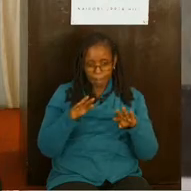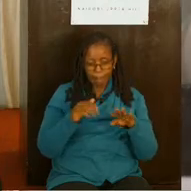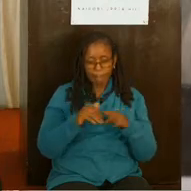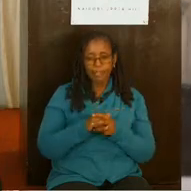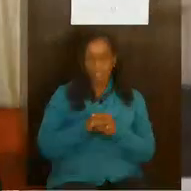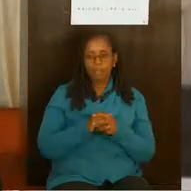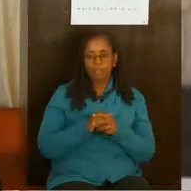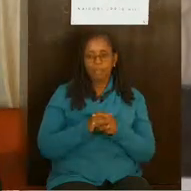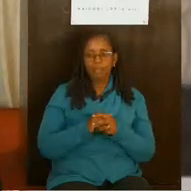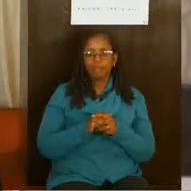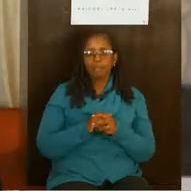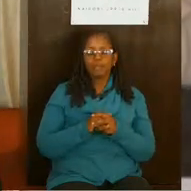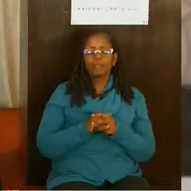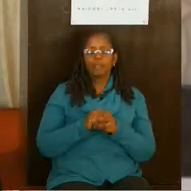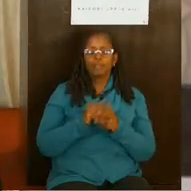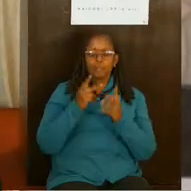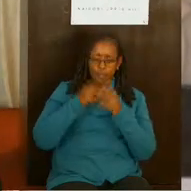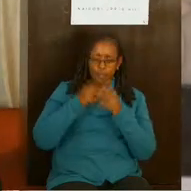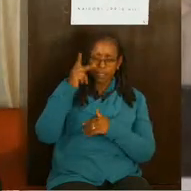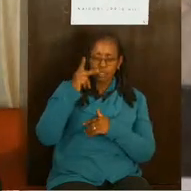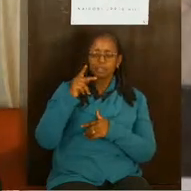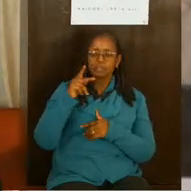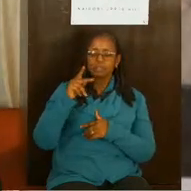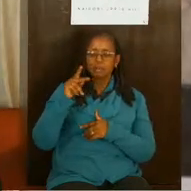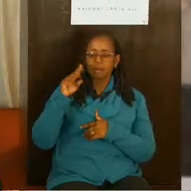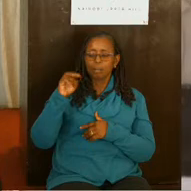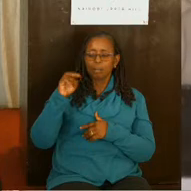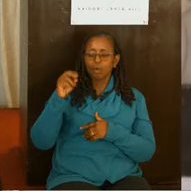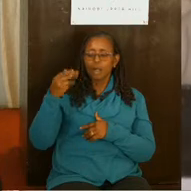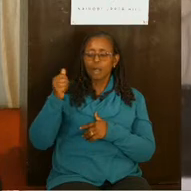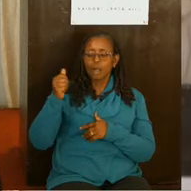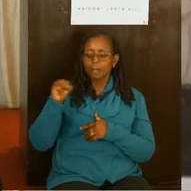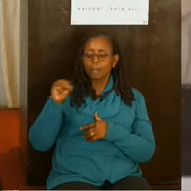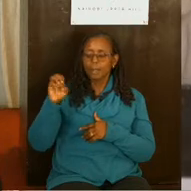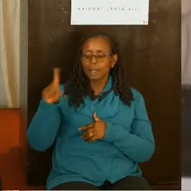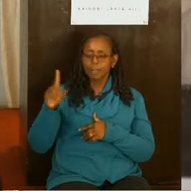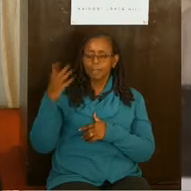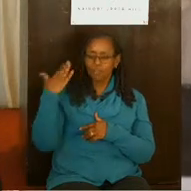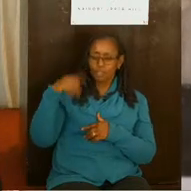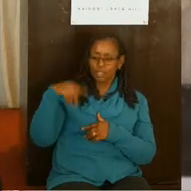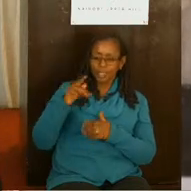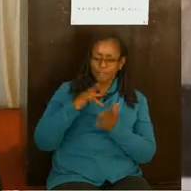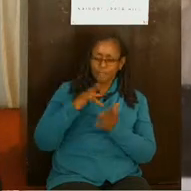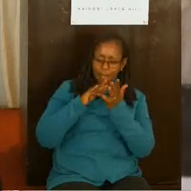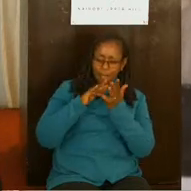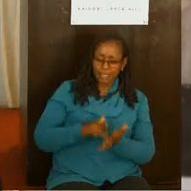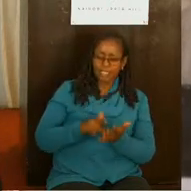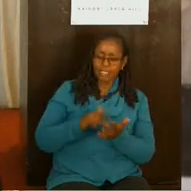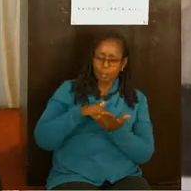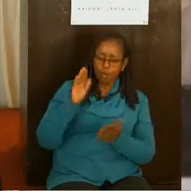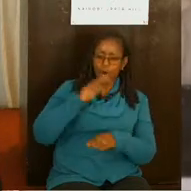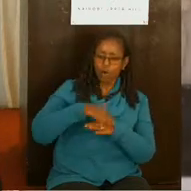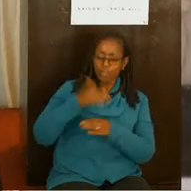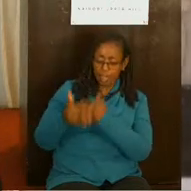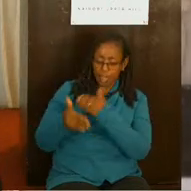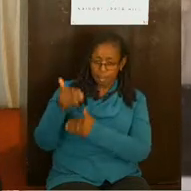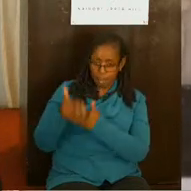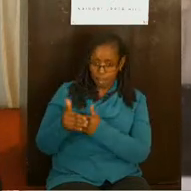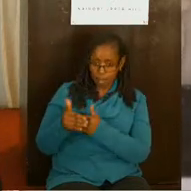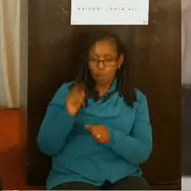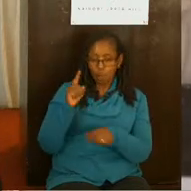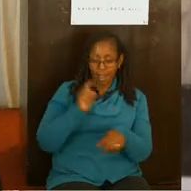the holy prophet Muhammad peace be upon him put a lot of emphasis on the neighbor and one